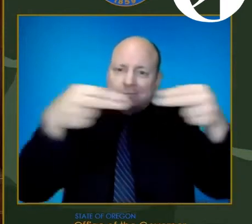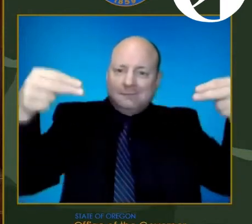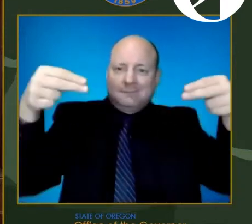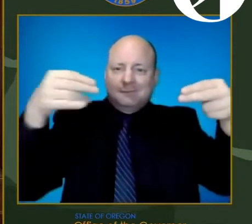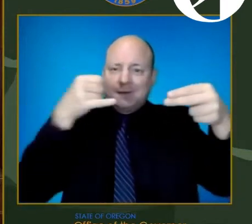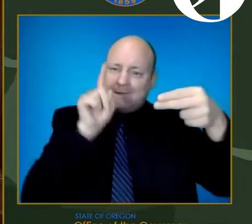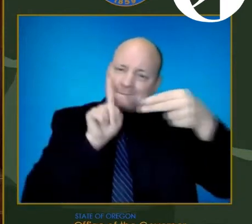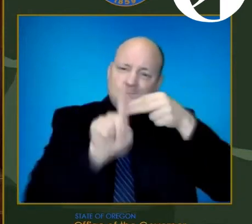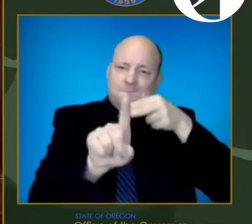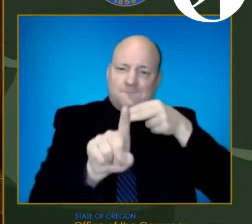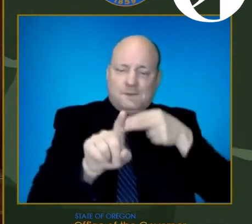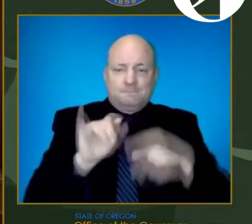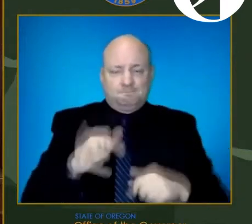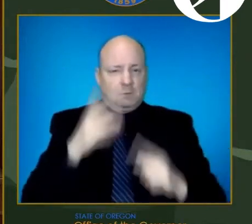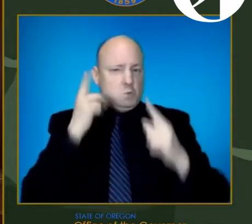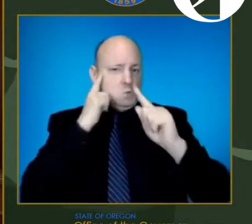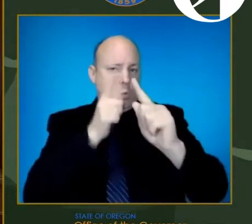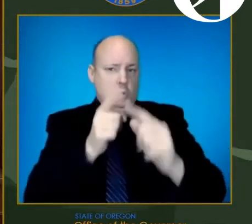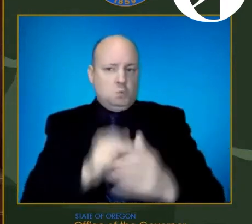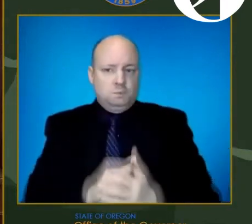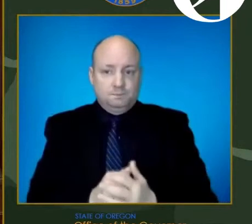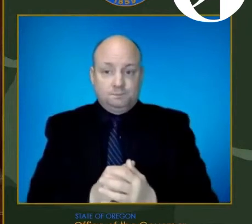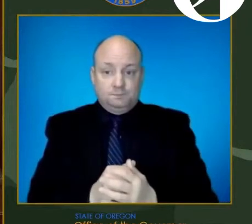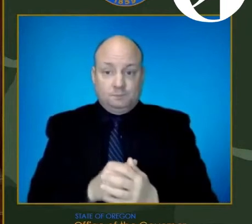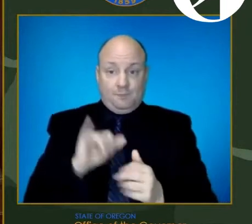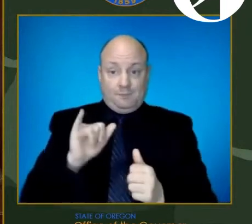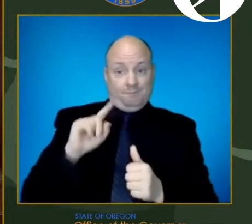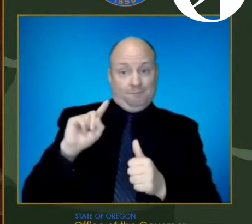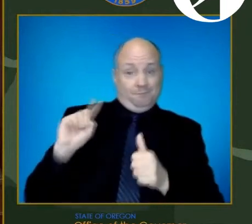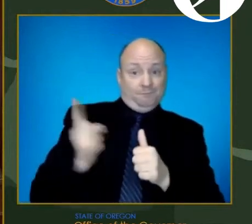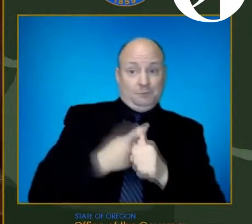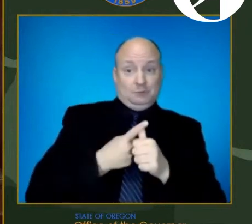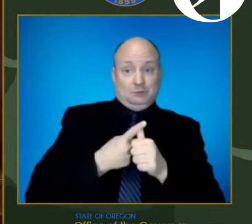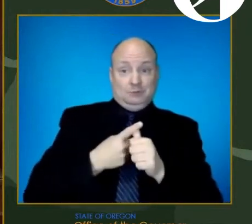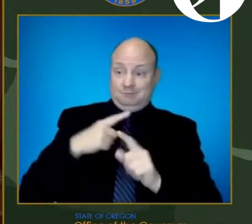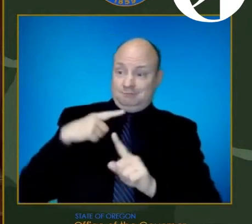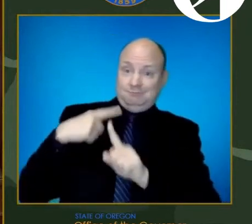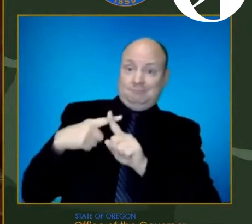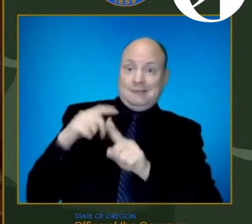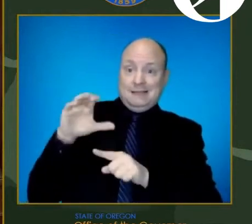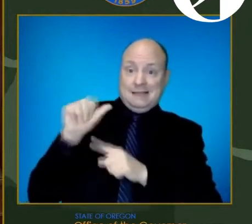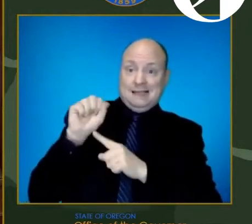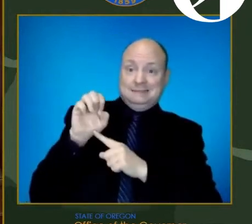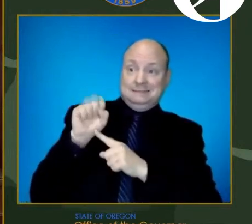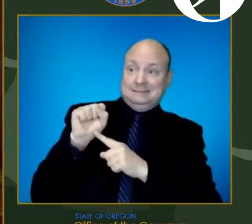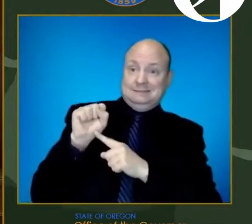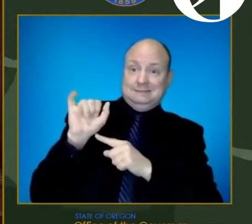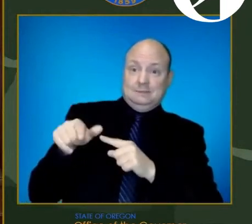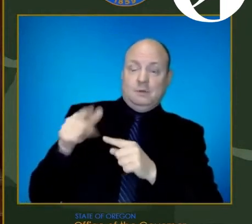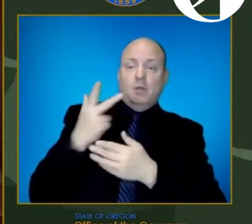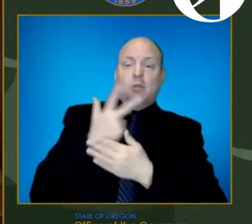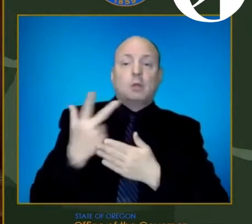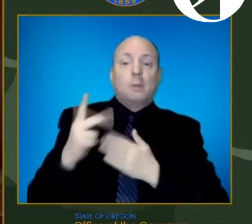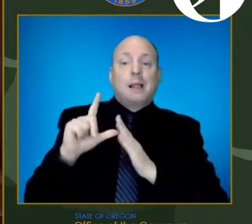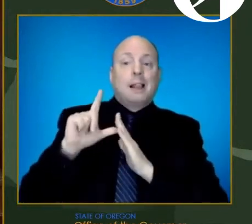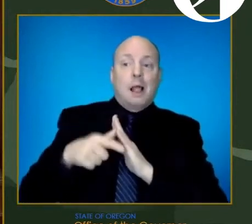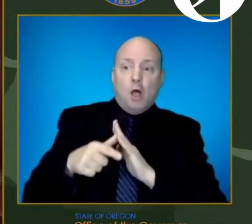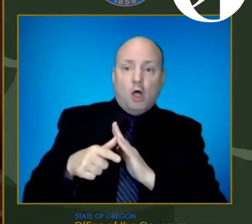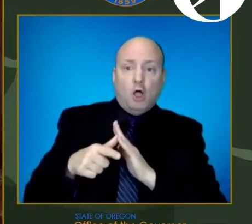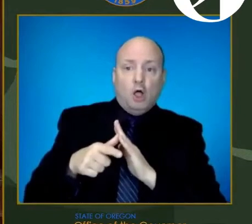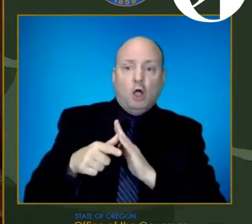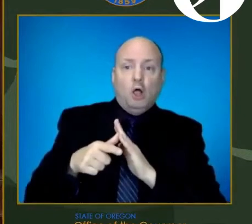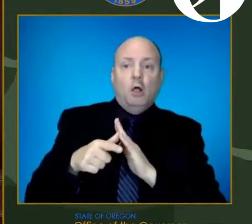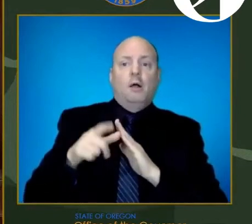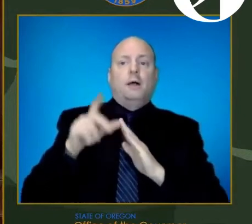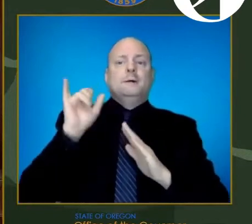strong. 3 weeks after our first positive case, I closed schools and issued Oregon's